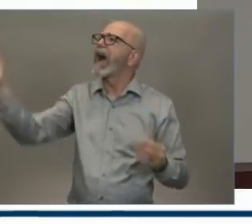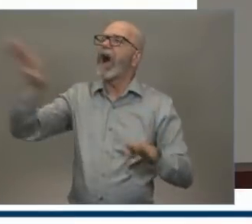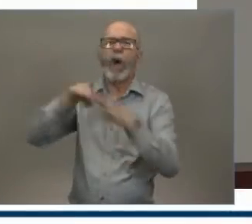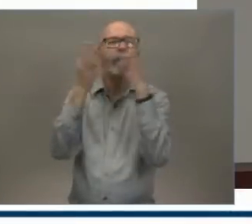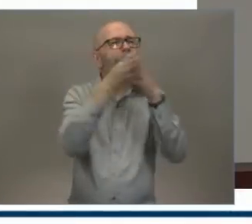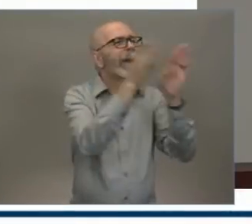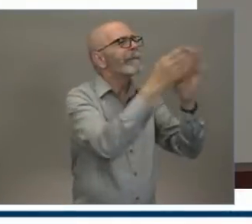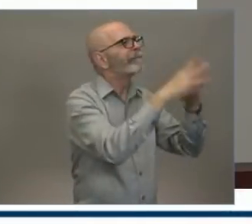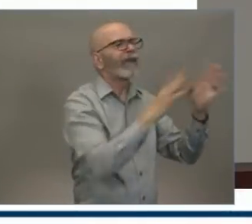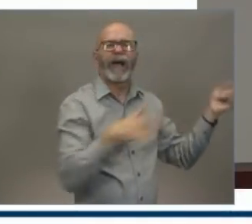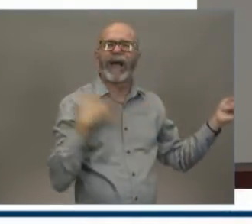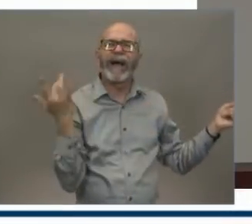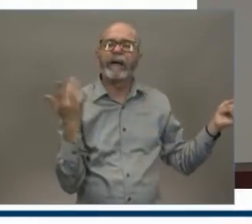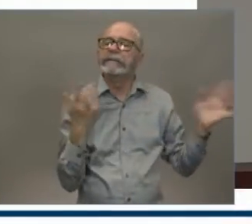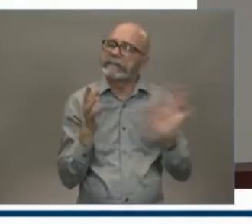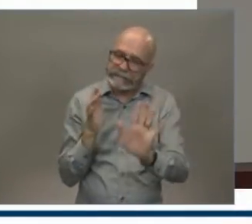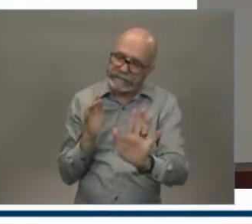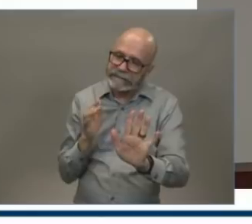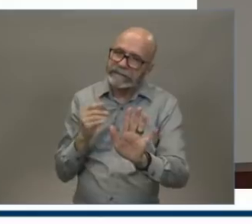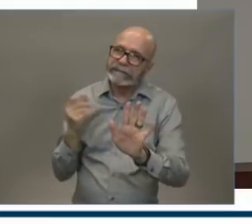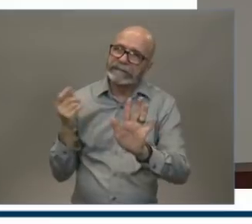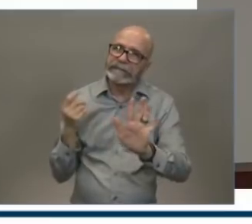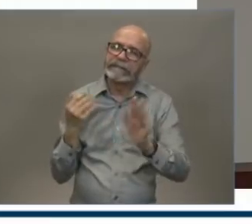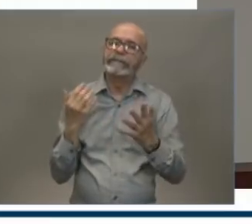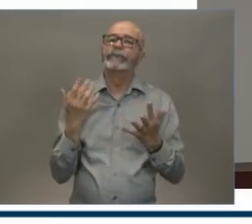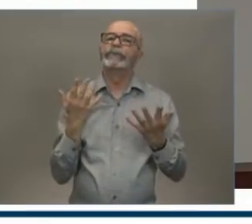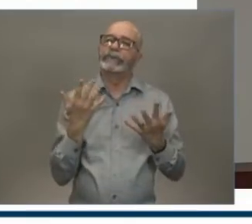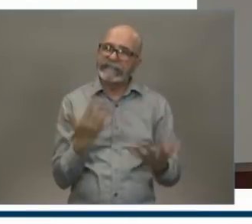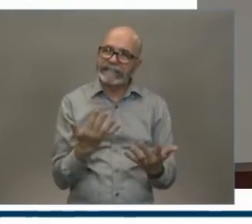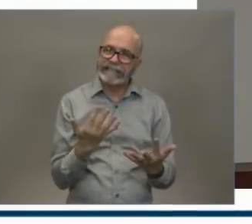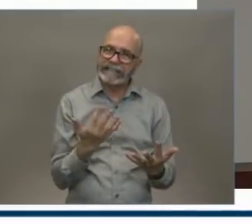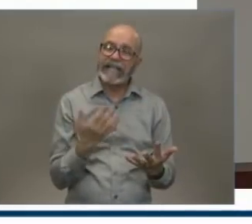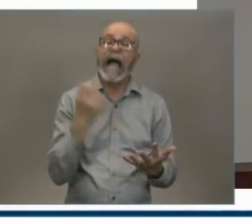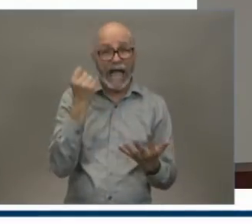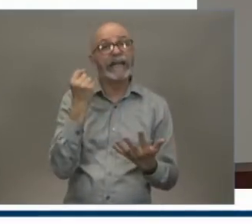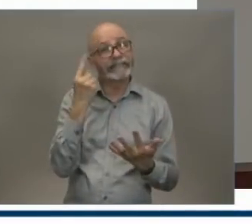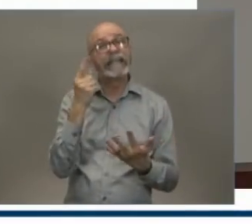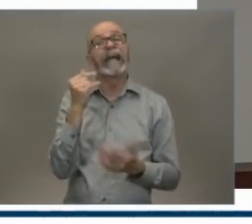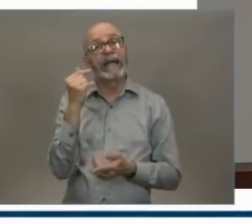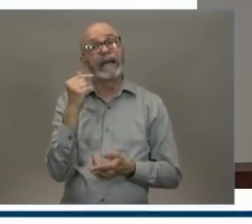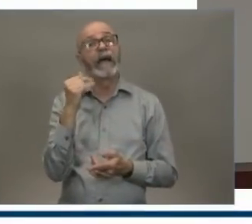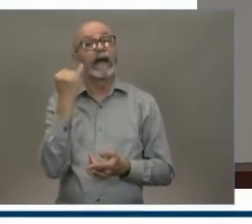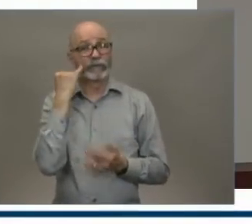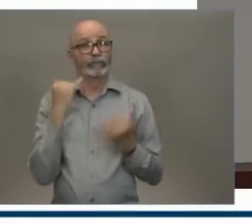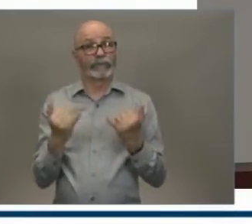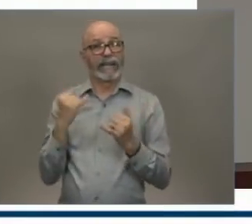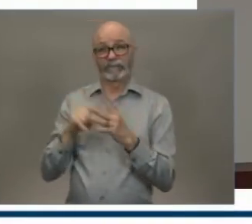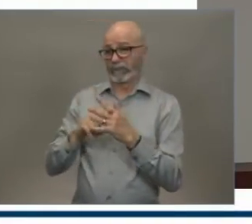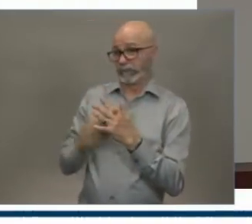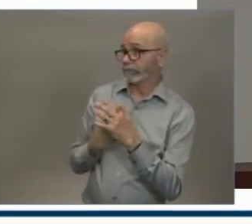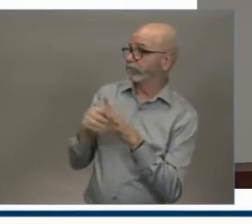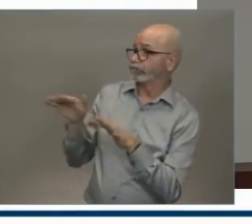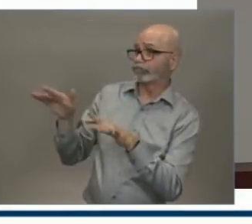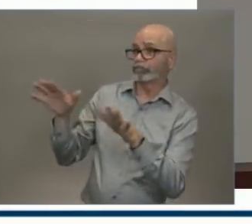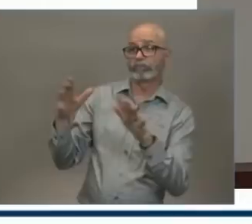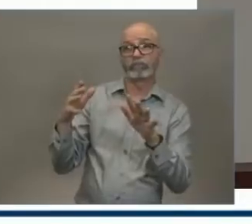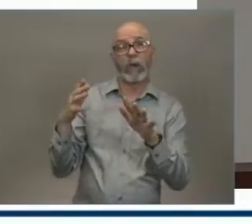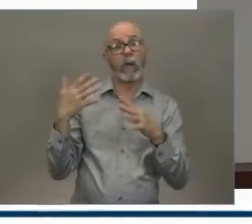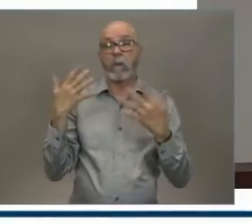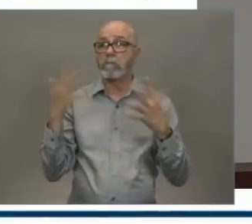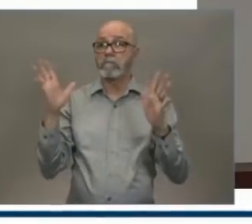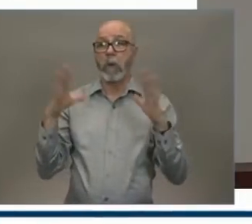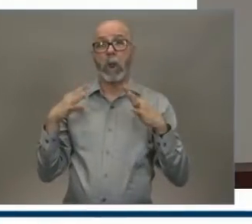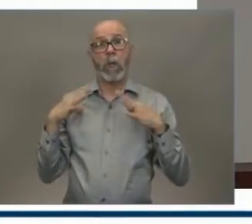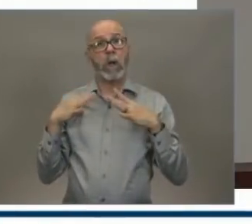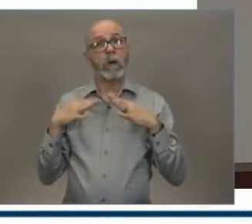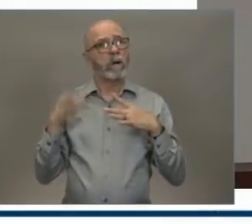after getting through the holidays, and we're low and stable, we need to recognize that we are still in the middle of a